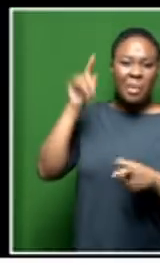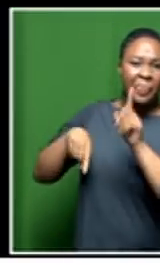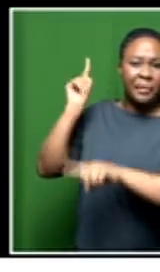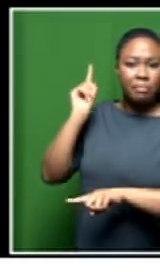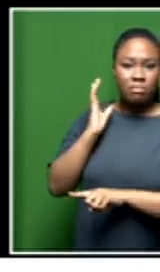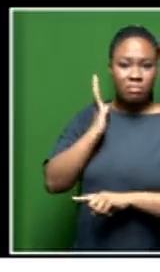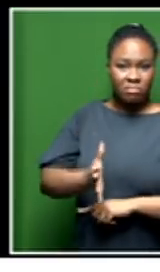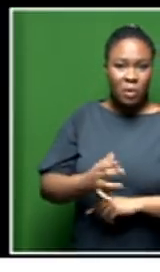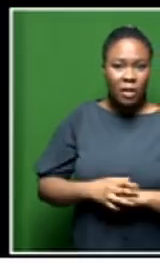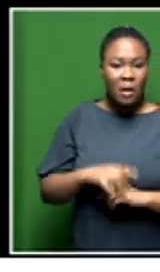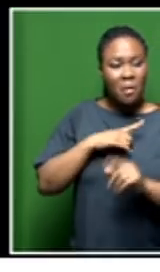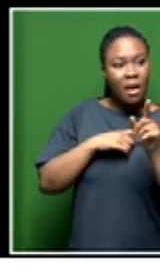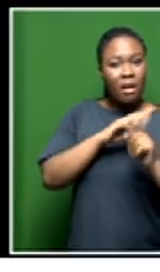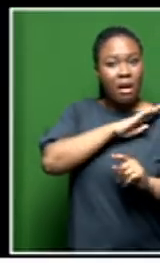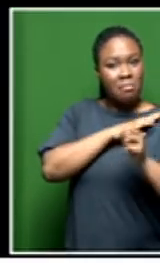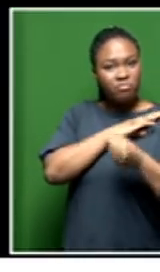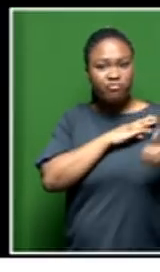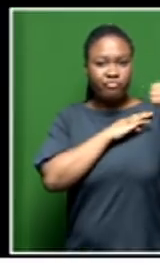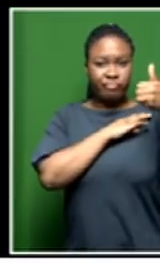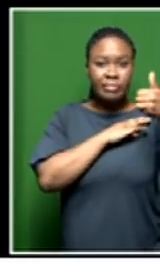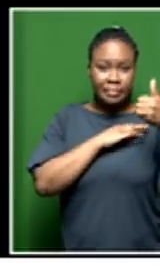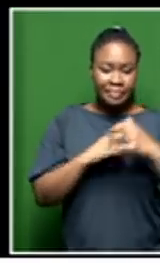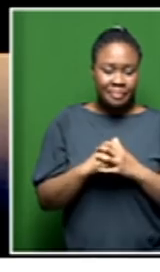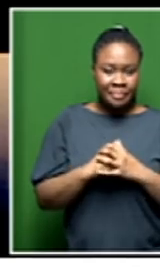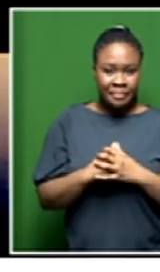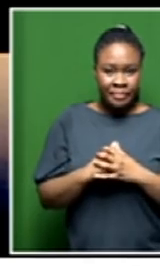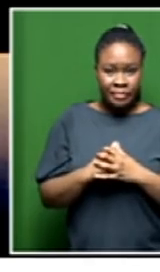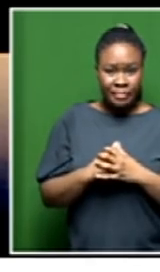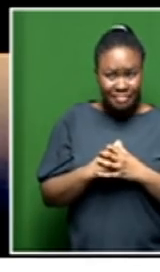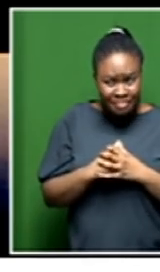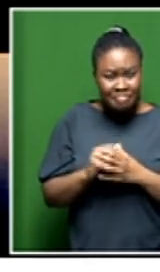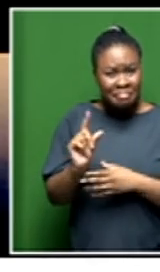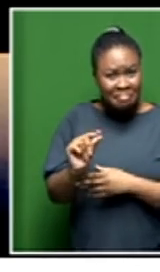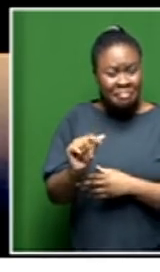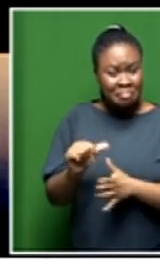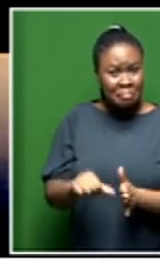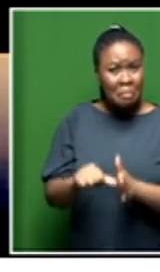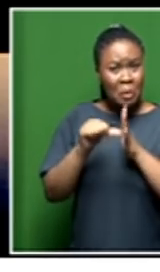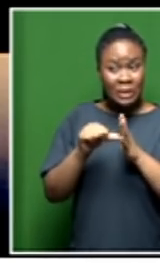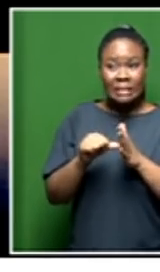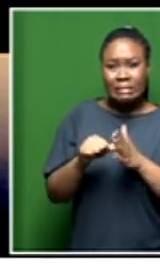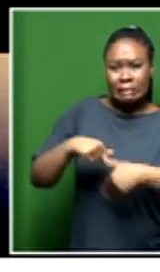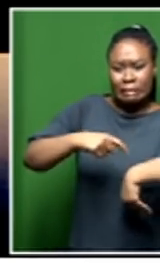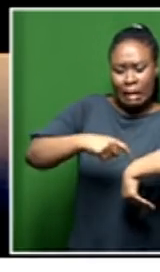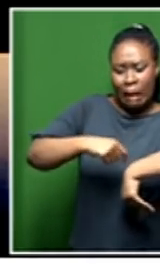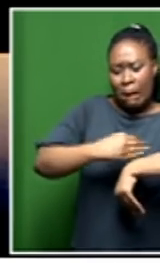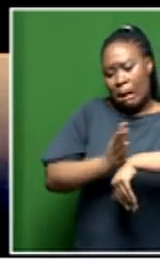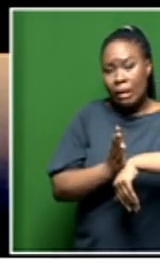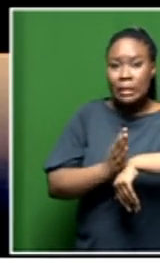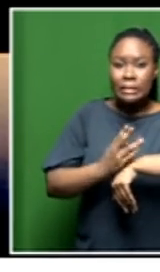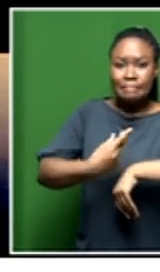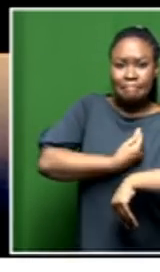and pretend to bring back the constitutionalism. Yeah, very, very important conversation this, and I'm so sorry we've got to wrap it. I can see